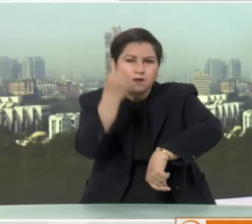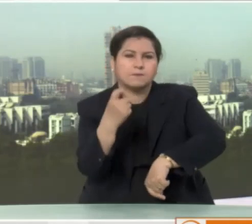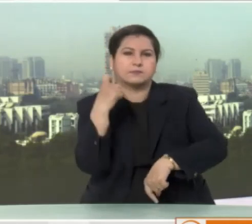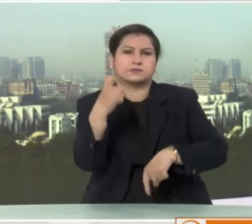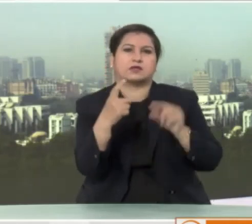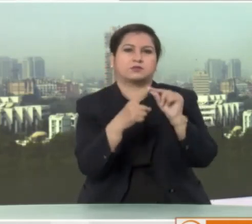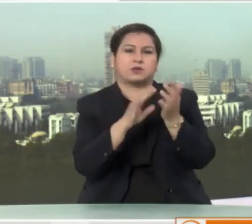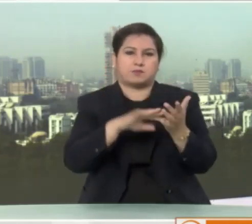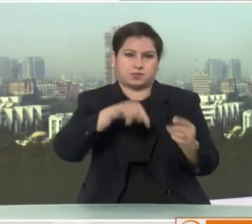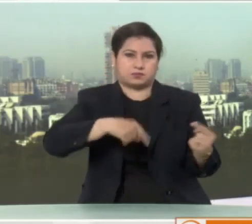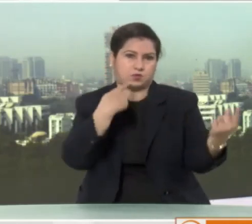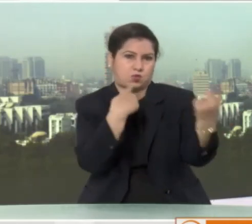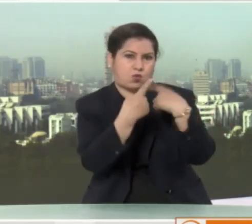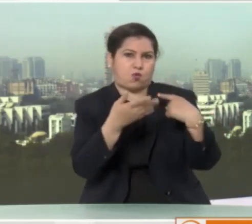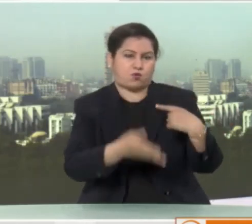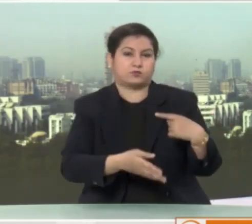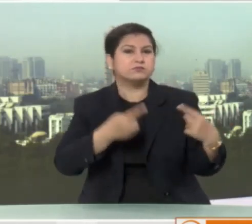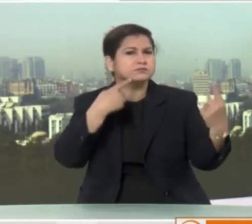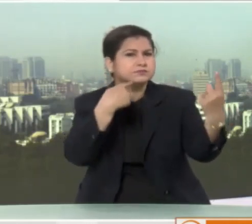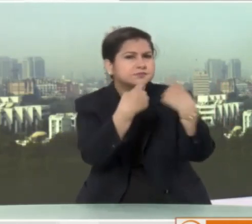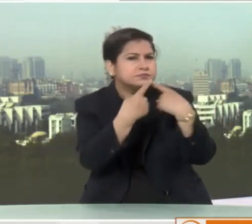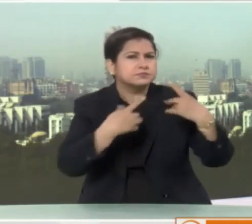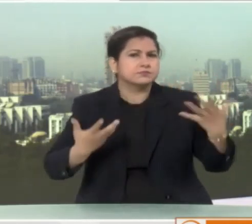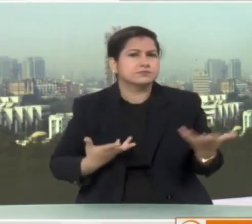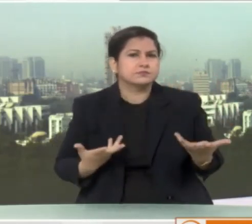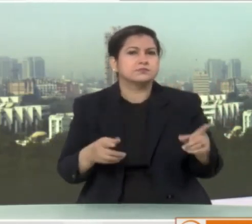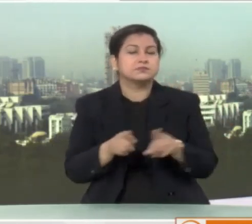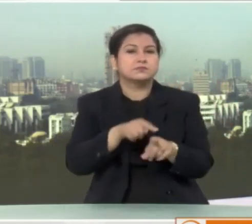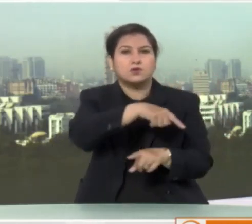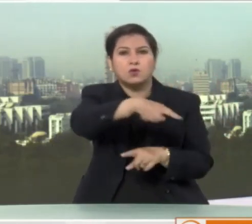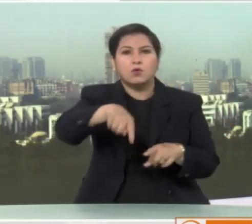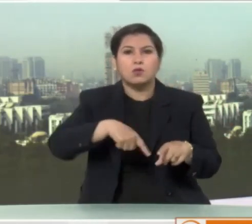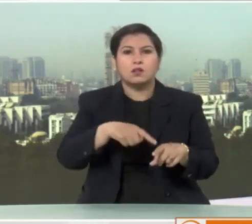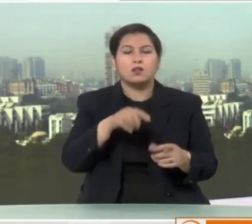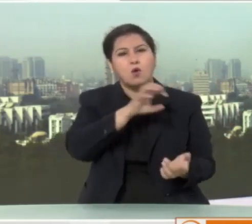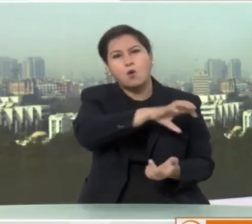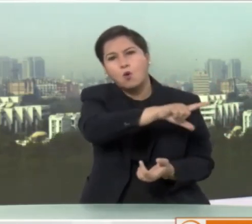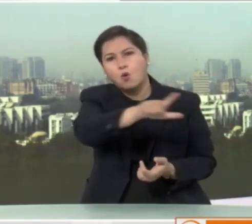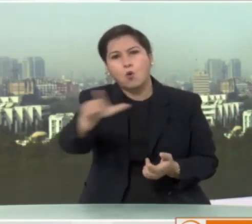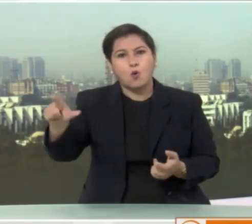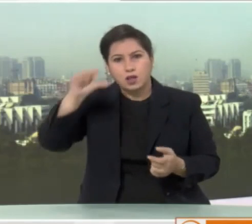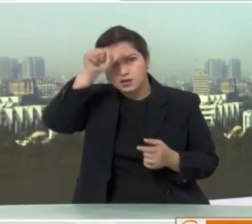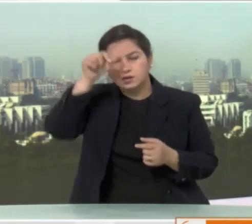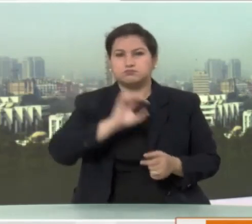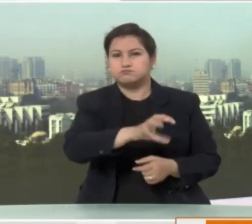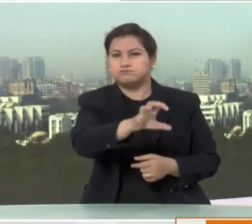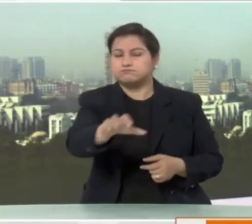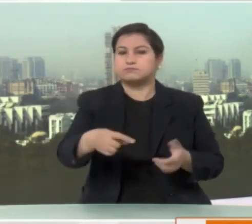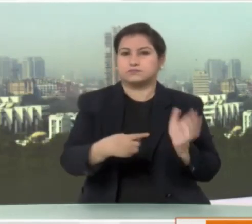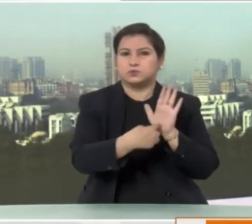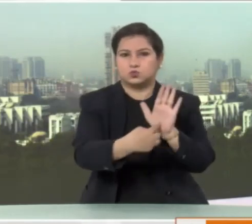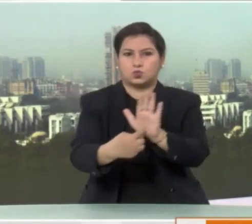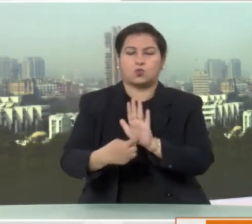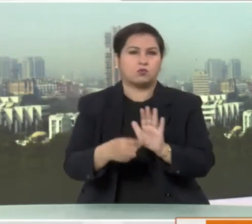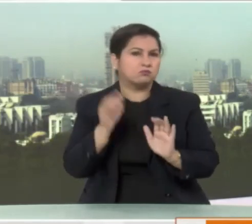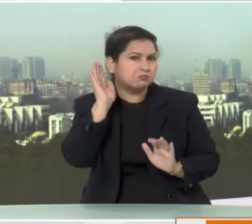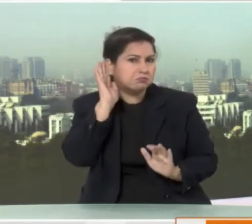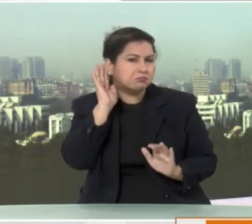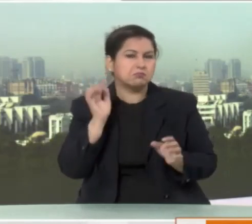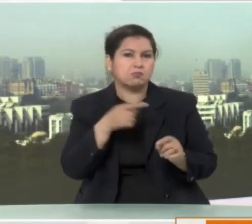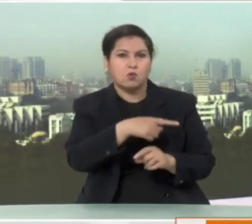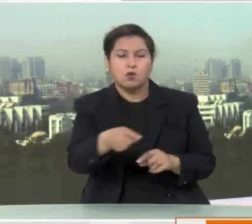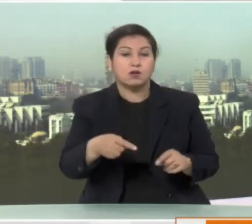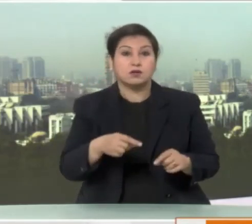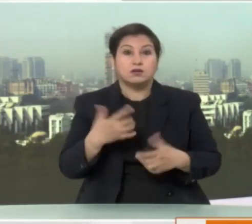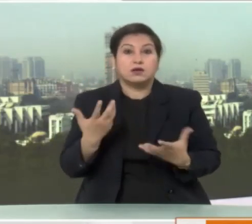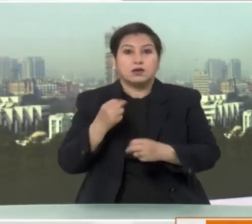7 p.m. today. The talk will be simultaneously broadcast on all community radio stations of the country. The move comes as the